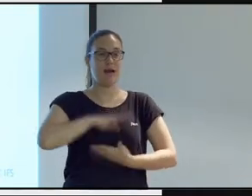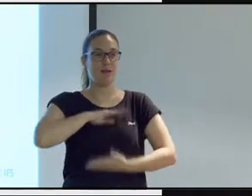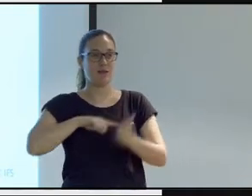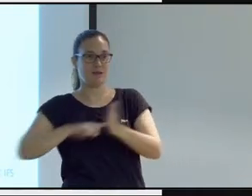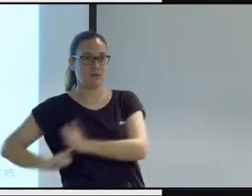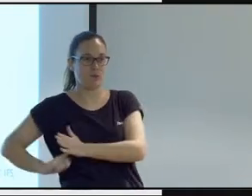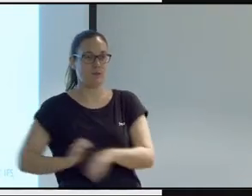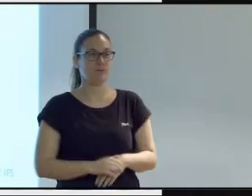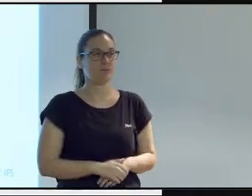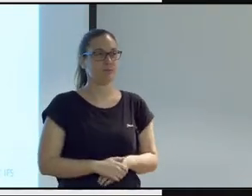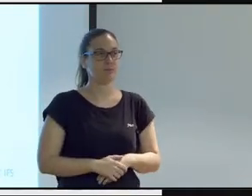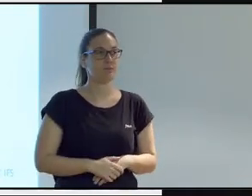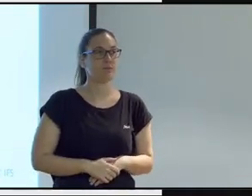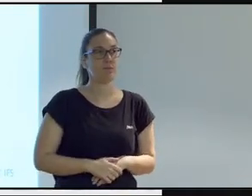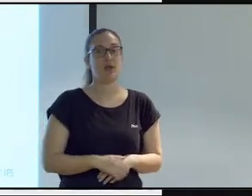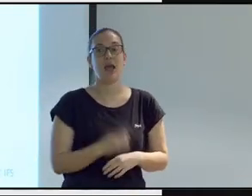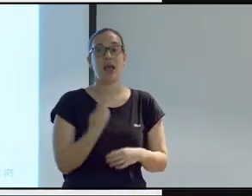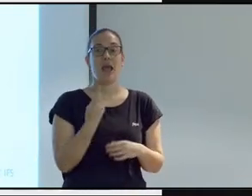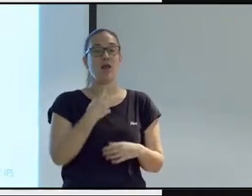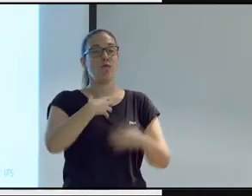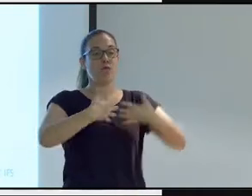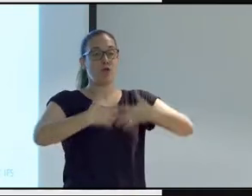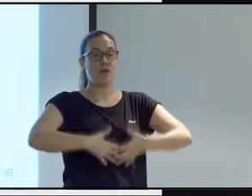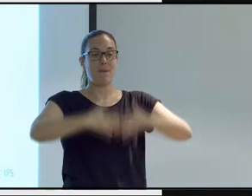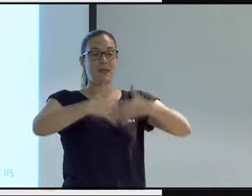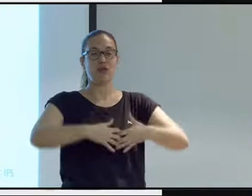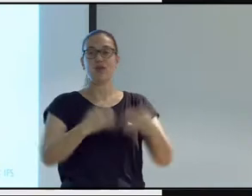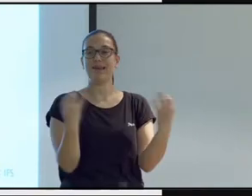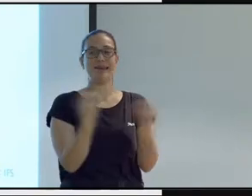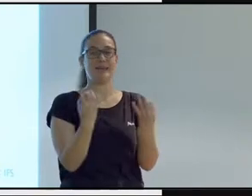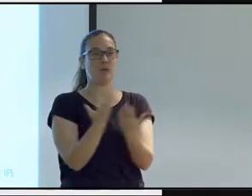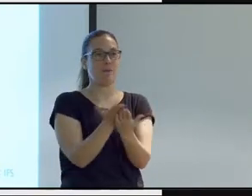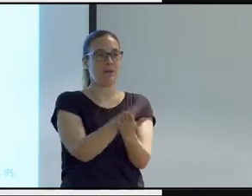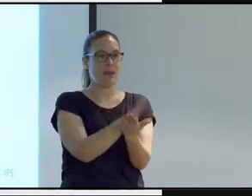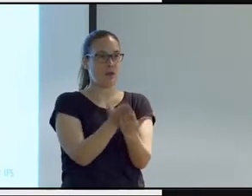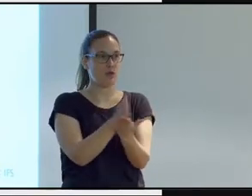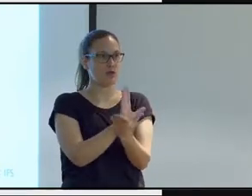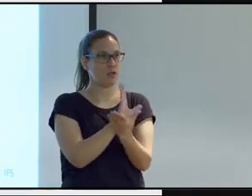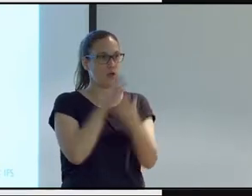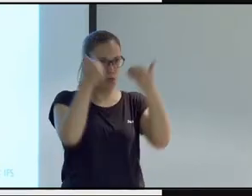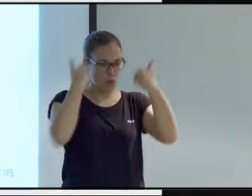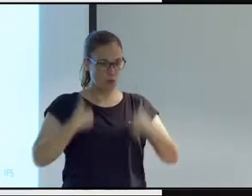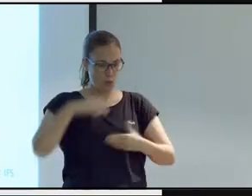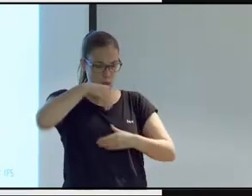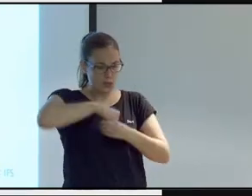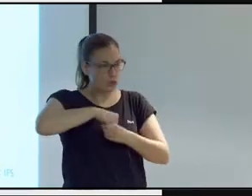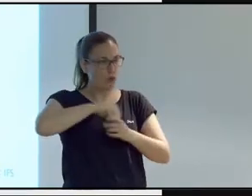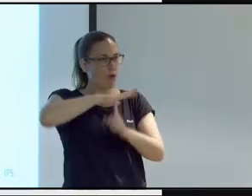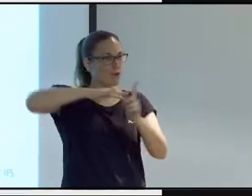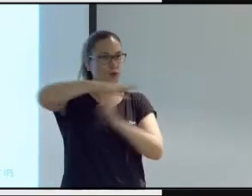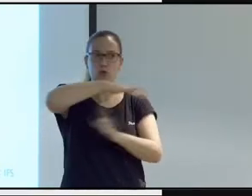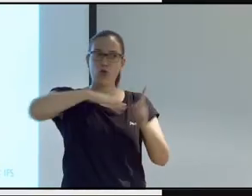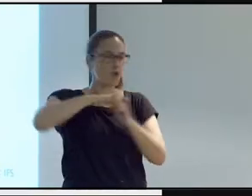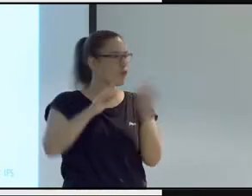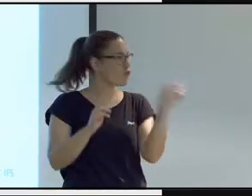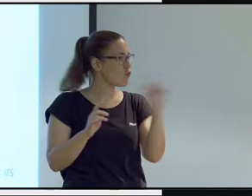capabilities and capacities. So it's not found neither in the body or